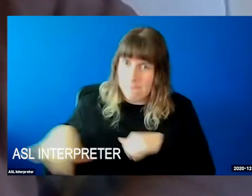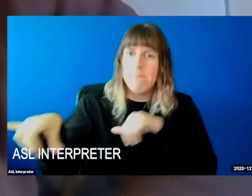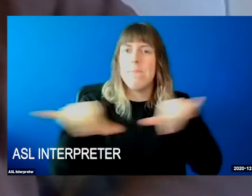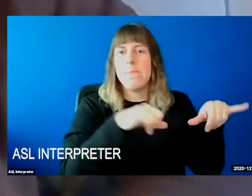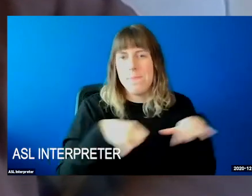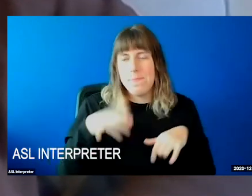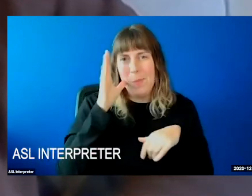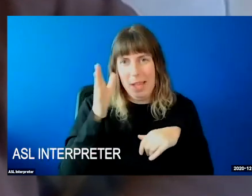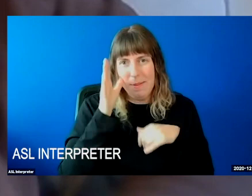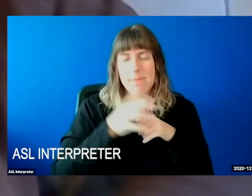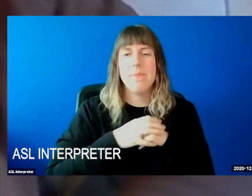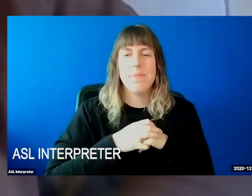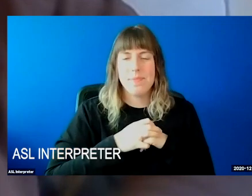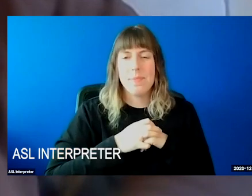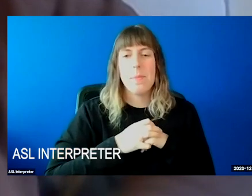ground